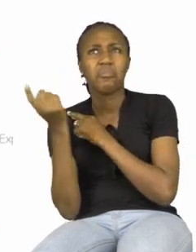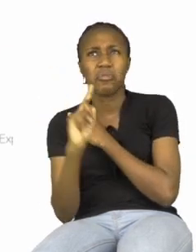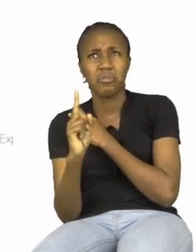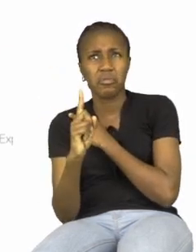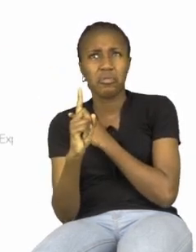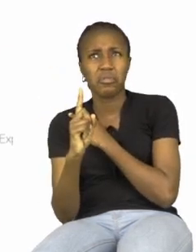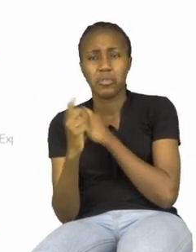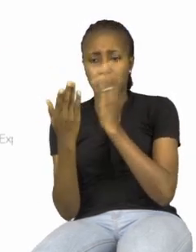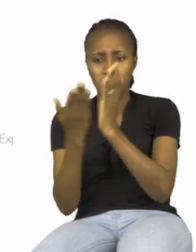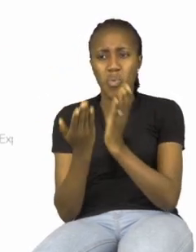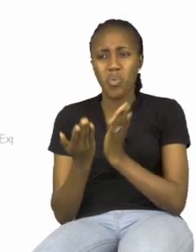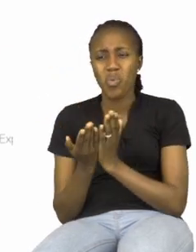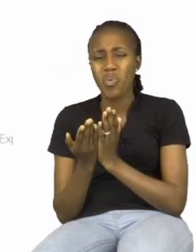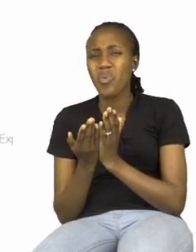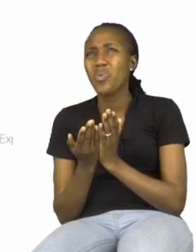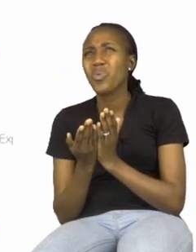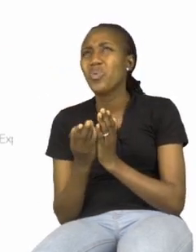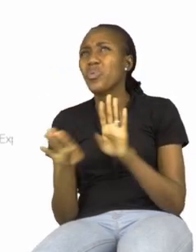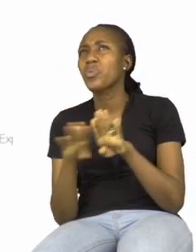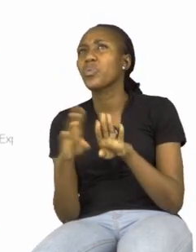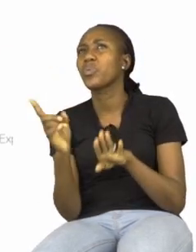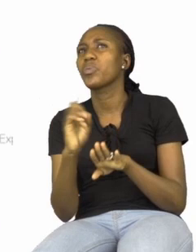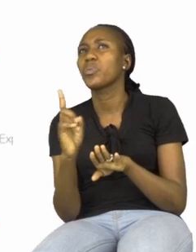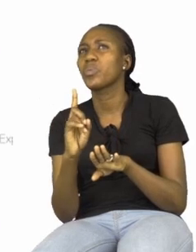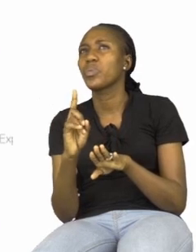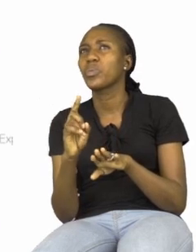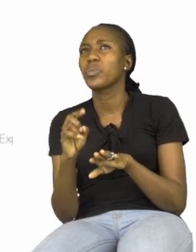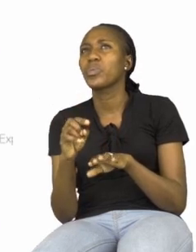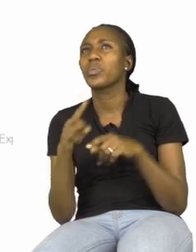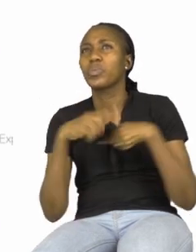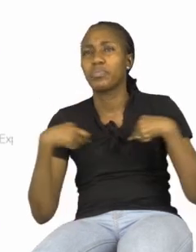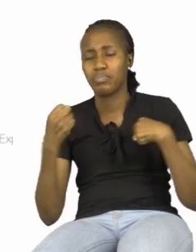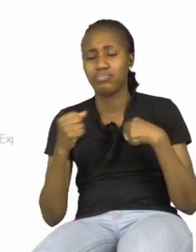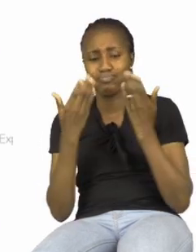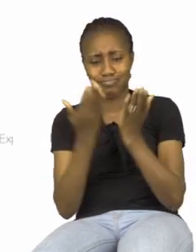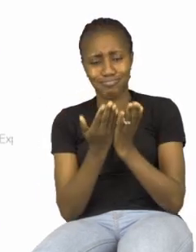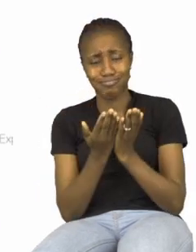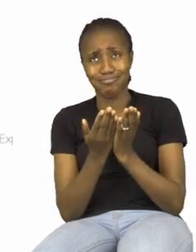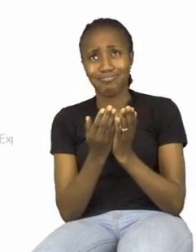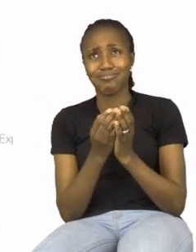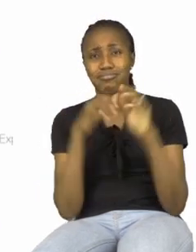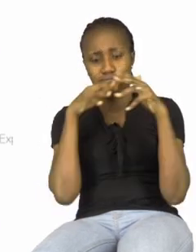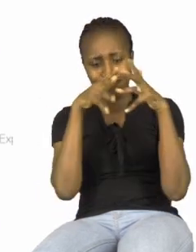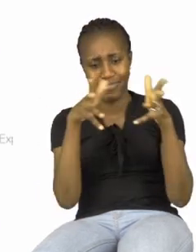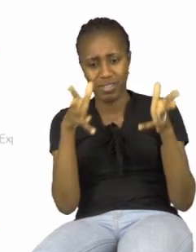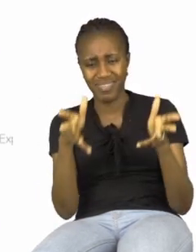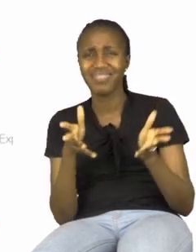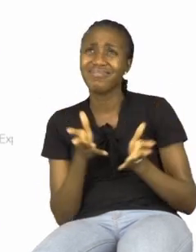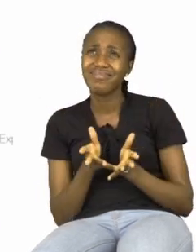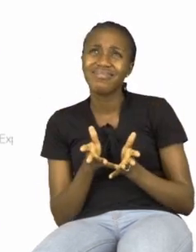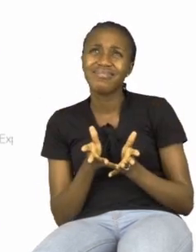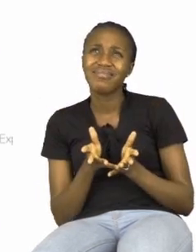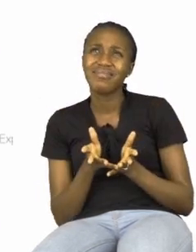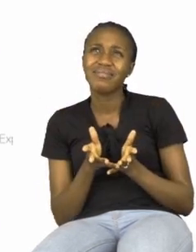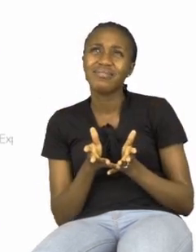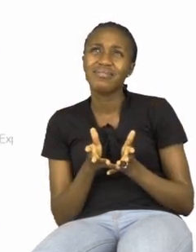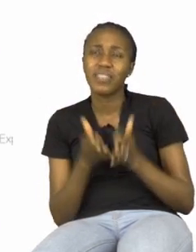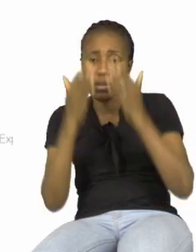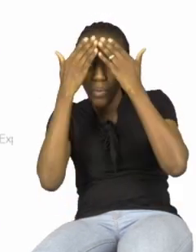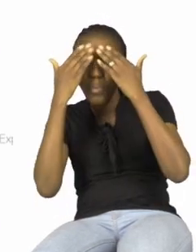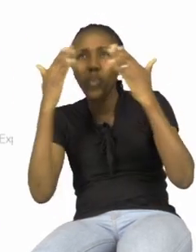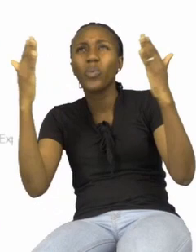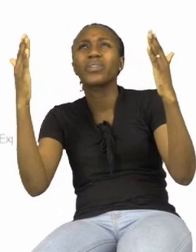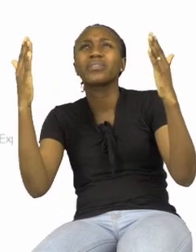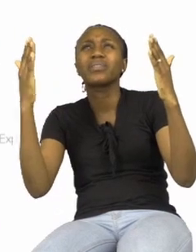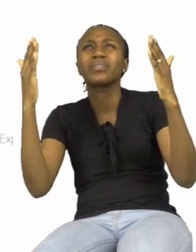we have schools, mind you, the remote areas, and as you said, as you alluded to earlier about the awareness.